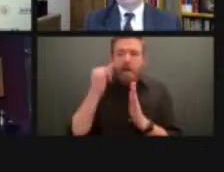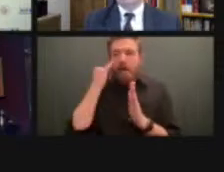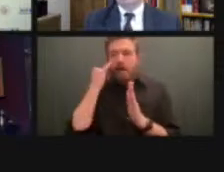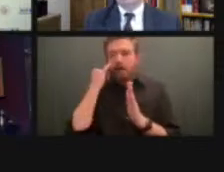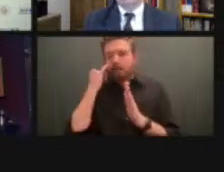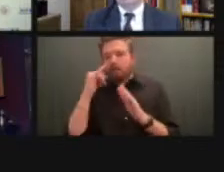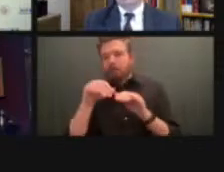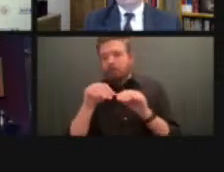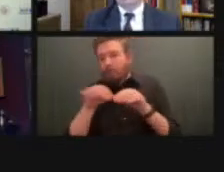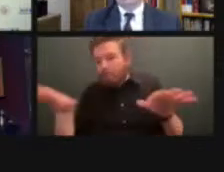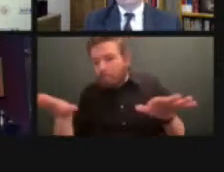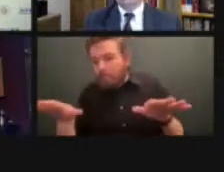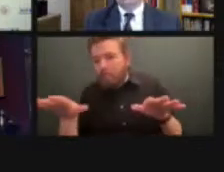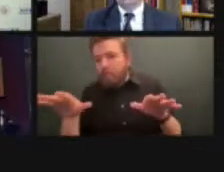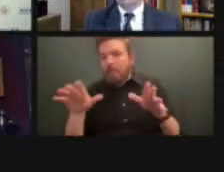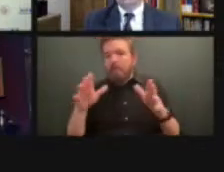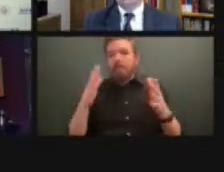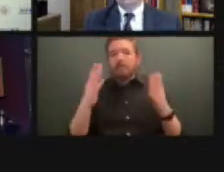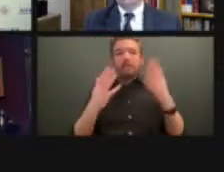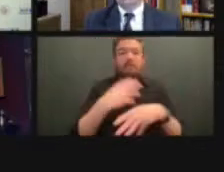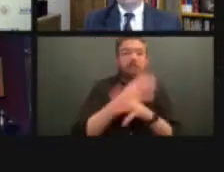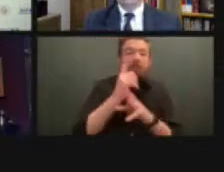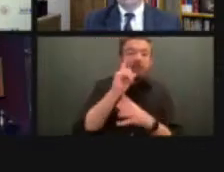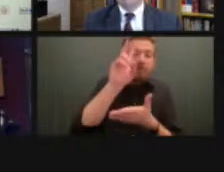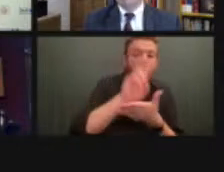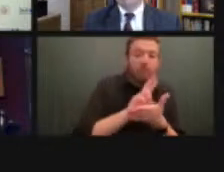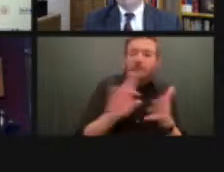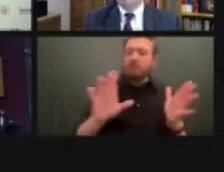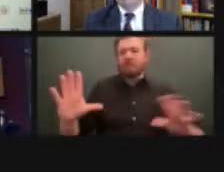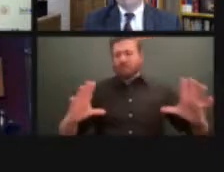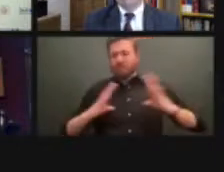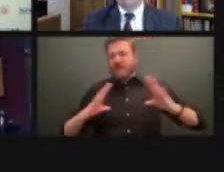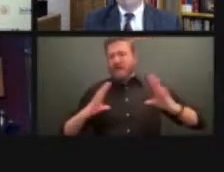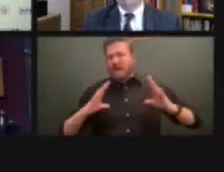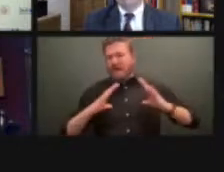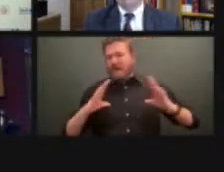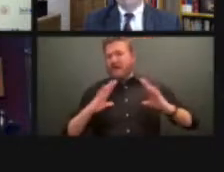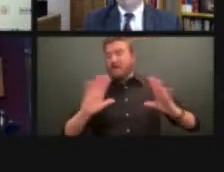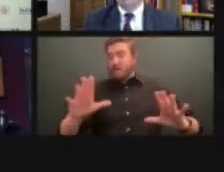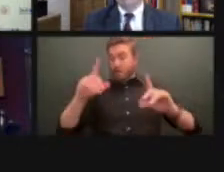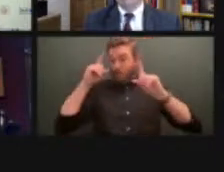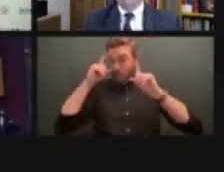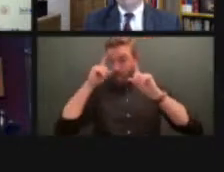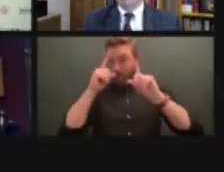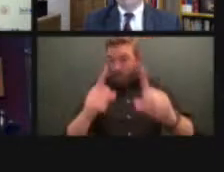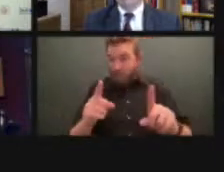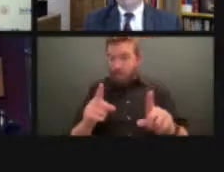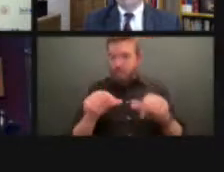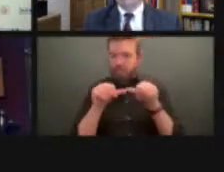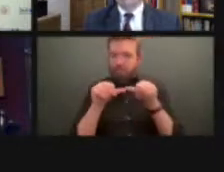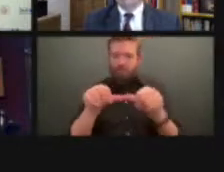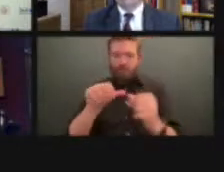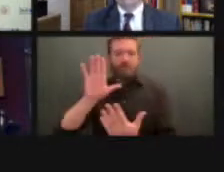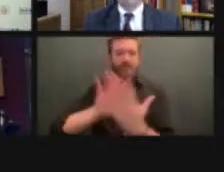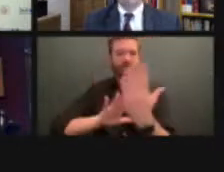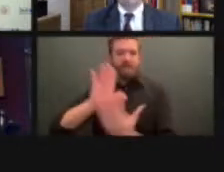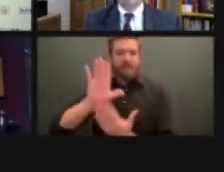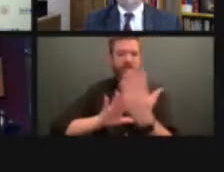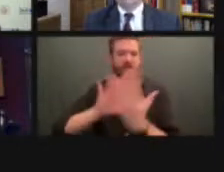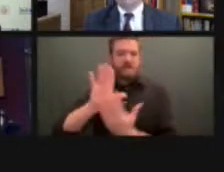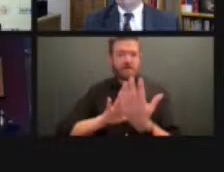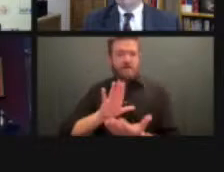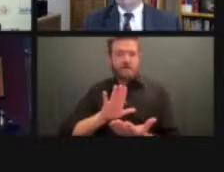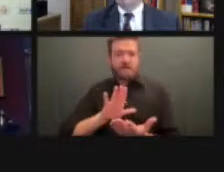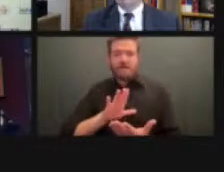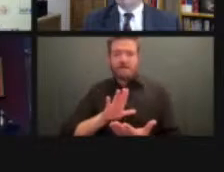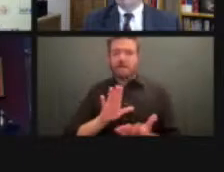remote fashion. But we will do everything we can to keep our kids in school, where not only we know they will have a more appropriate